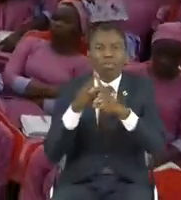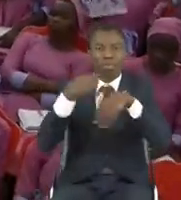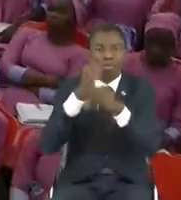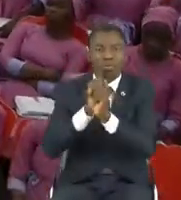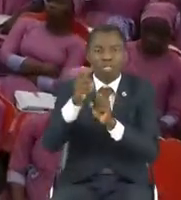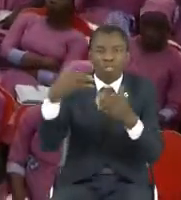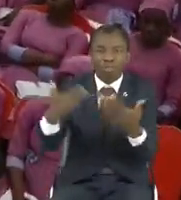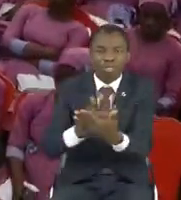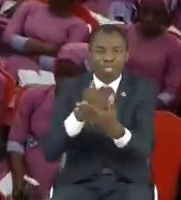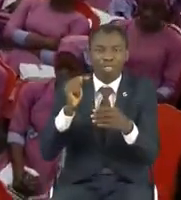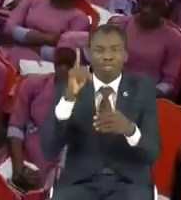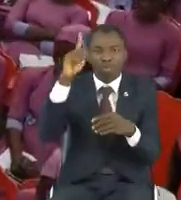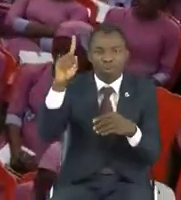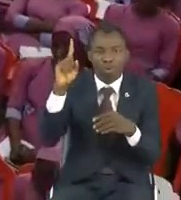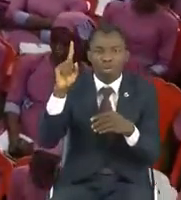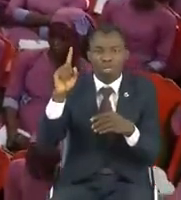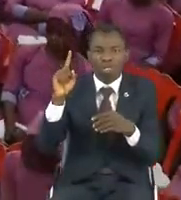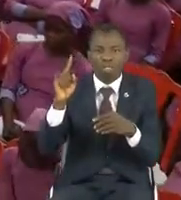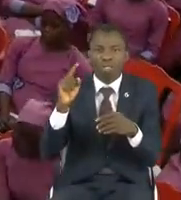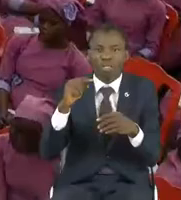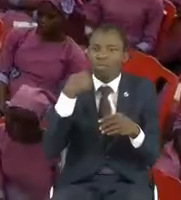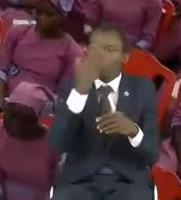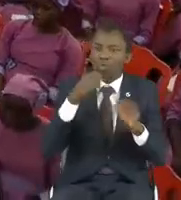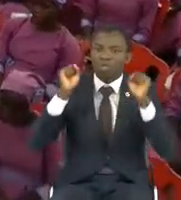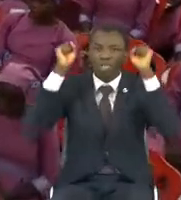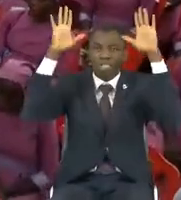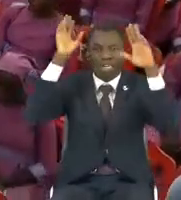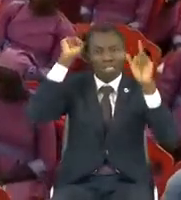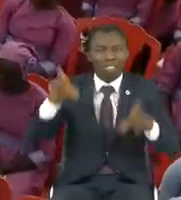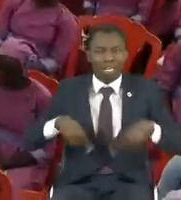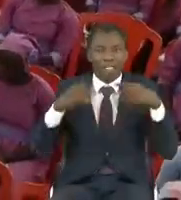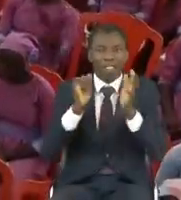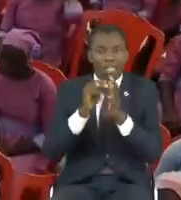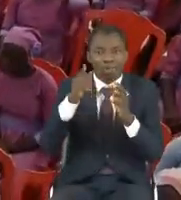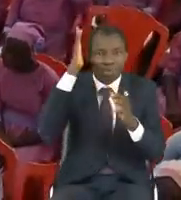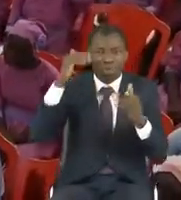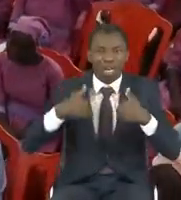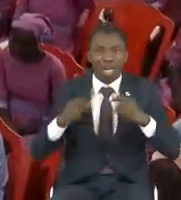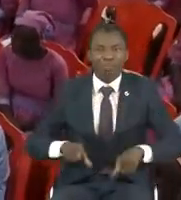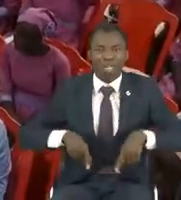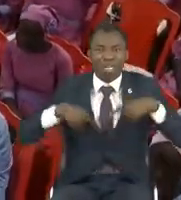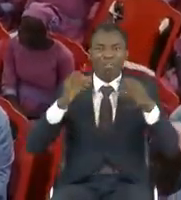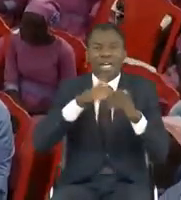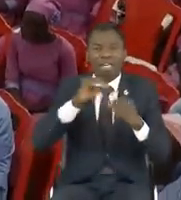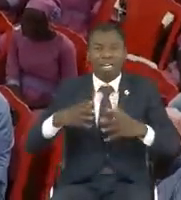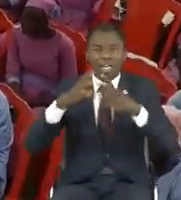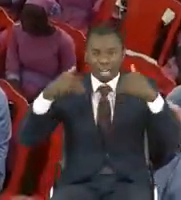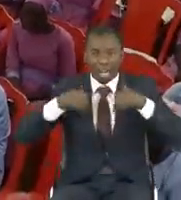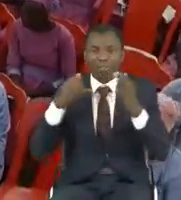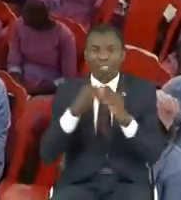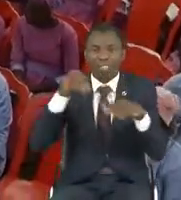live, the one who surrendered his life that you may have life and have it in abundance.